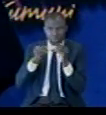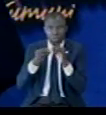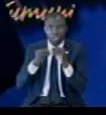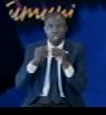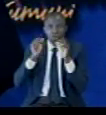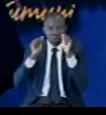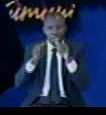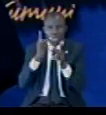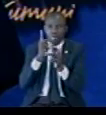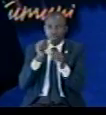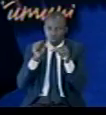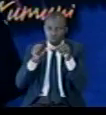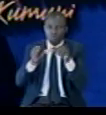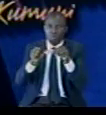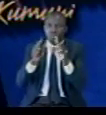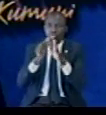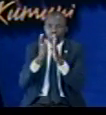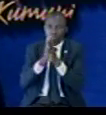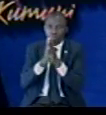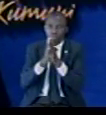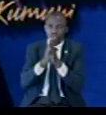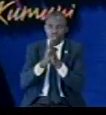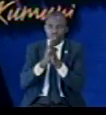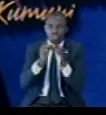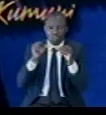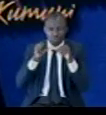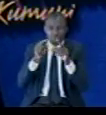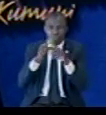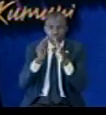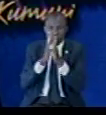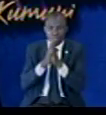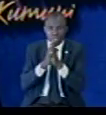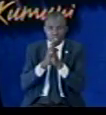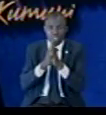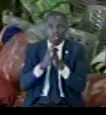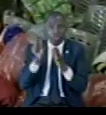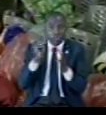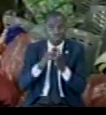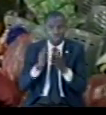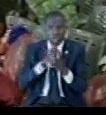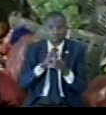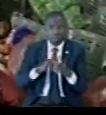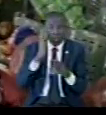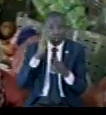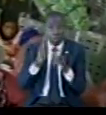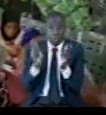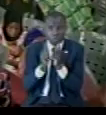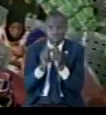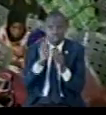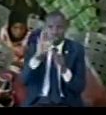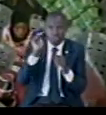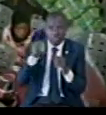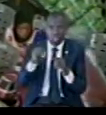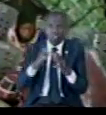see your flag. Raise it up and wave to us so that we know you have finished.